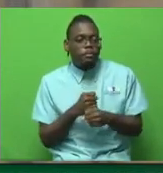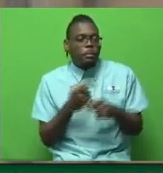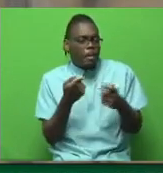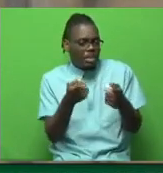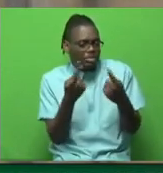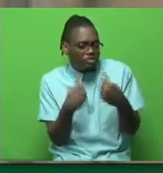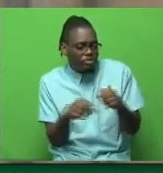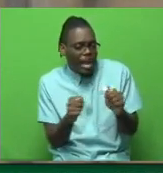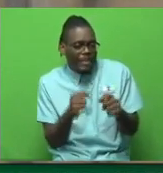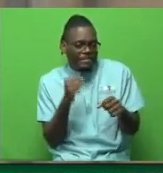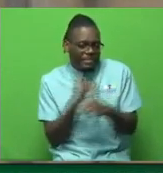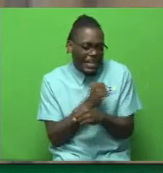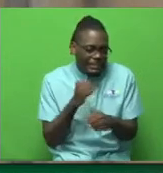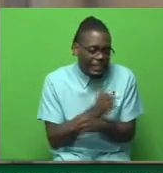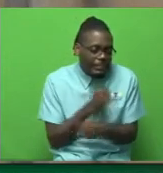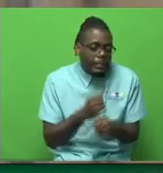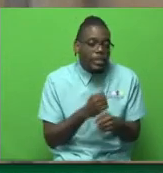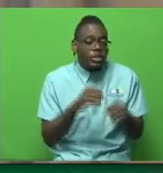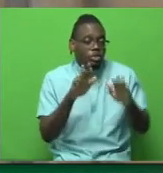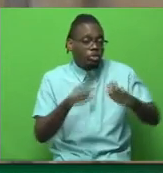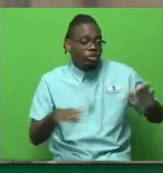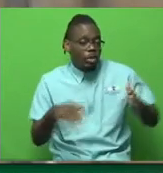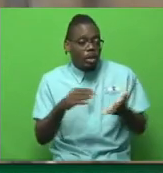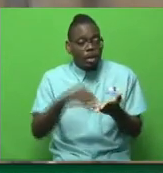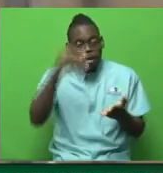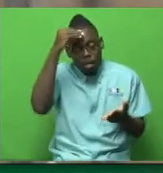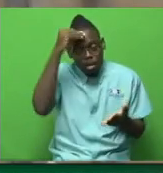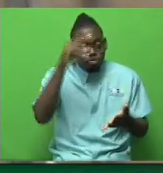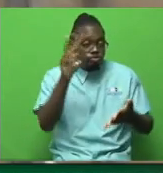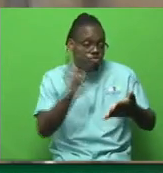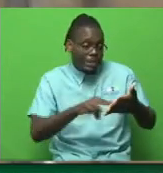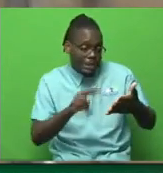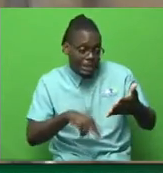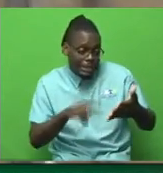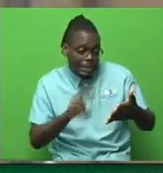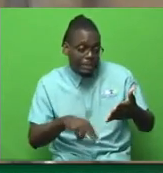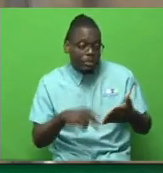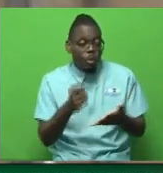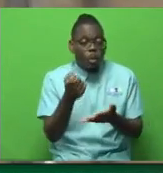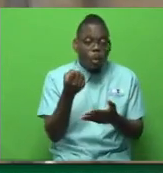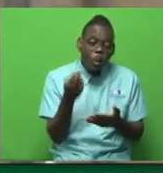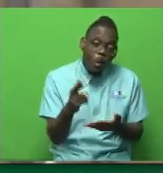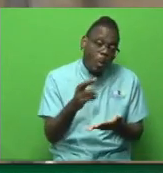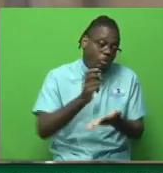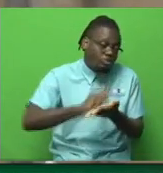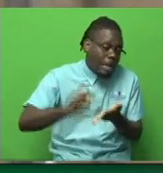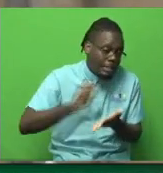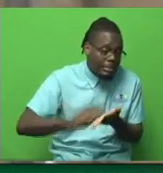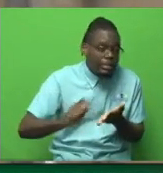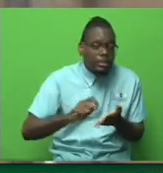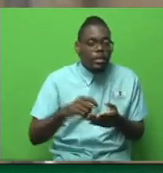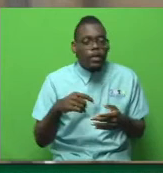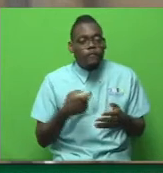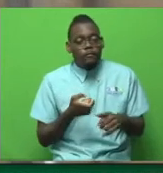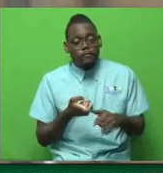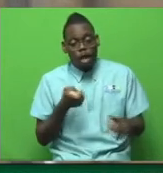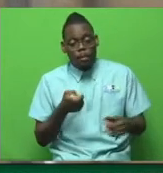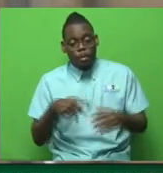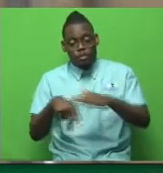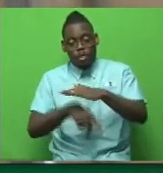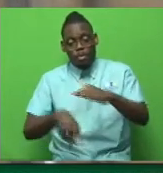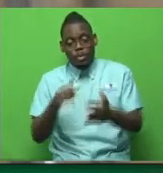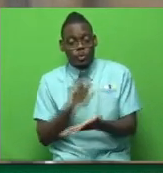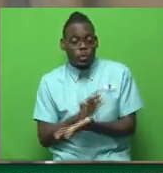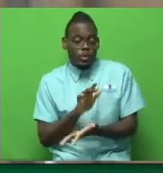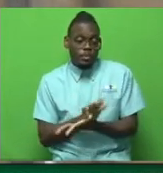did not have chronology Primary School System I deformed two level Mr Deputy speaker we are going to Institute